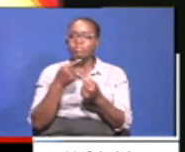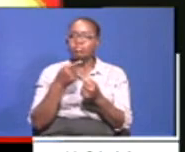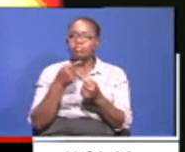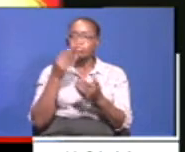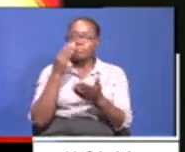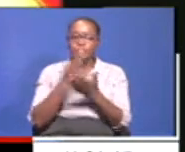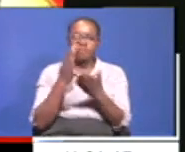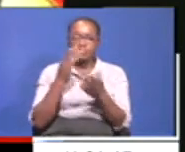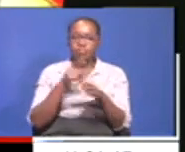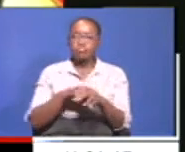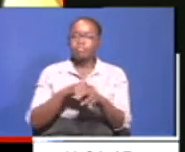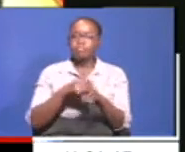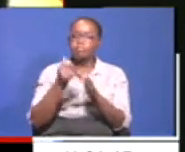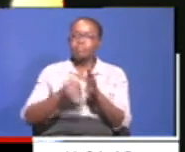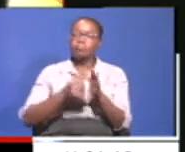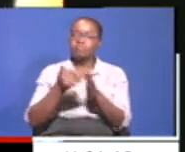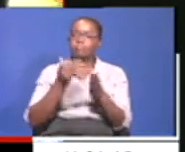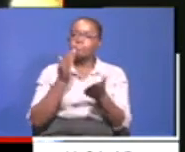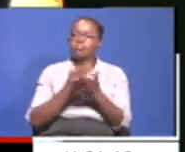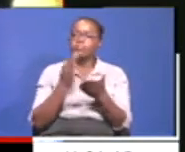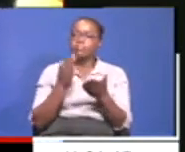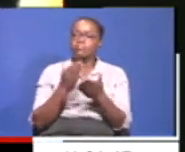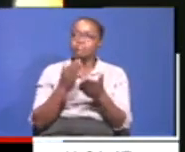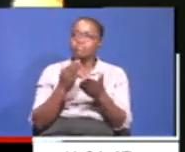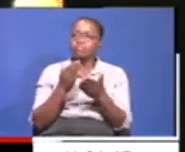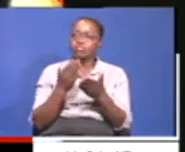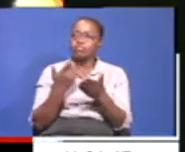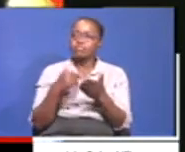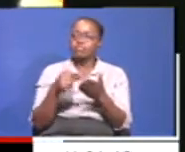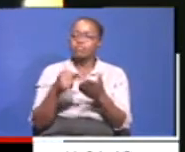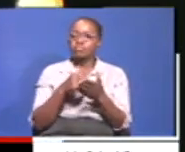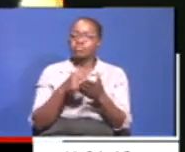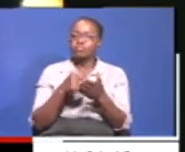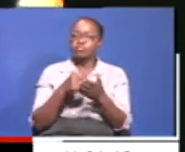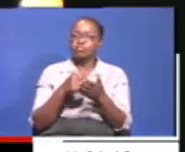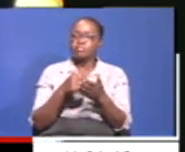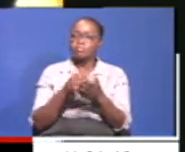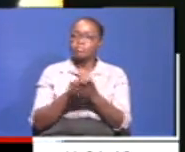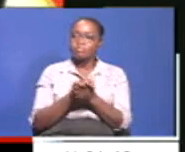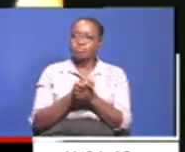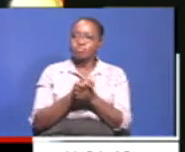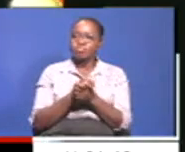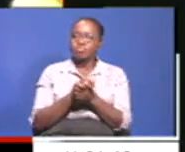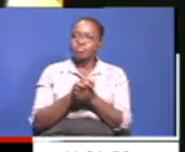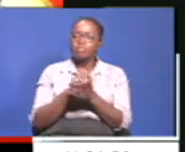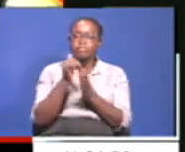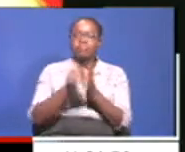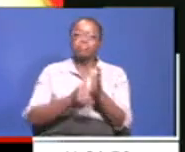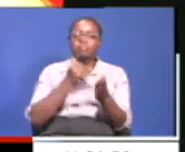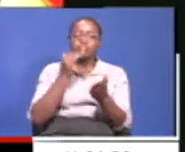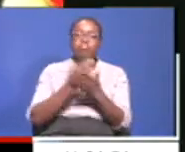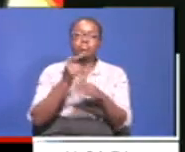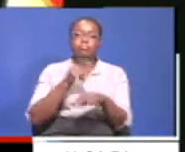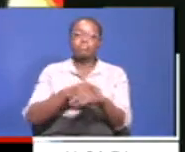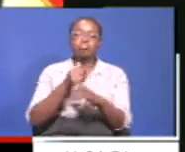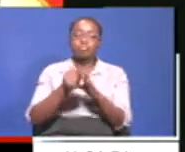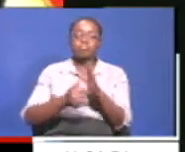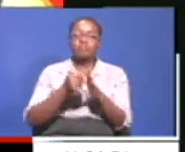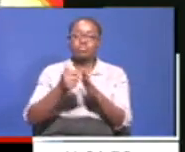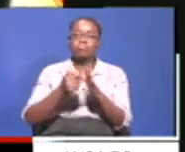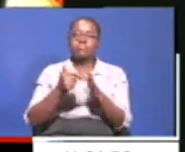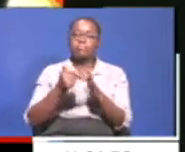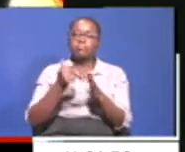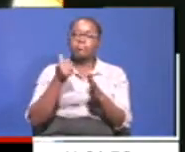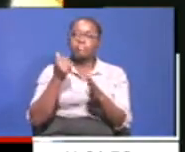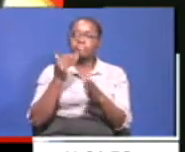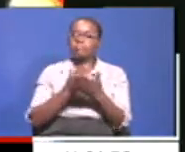wheel stops. So for us, that is our mantra. The rally stops when the wheel stops. So even for this one,